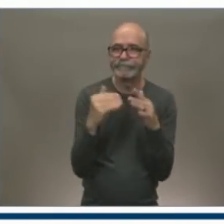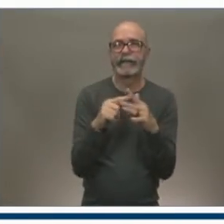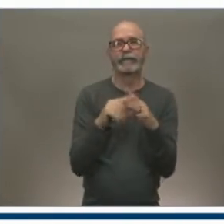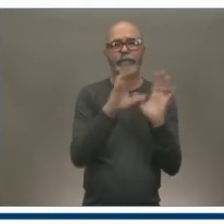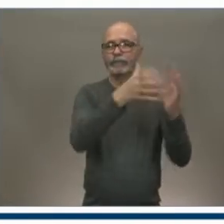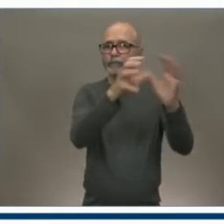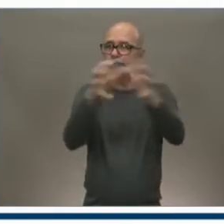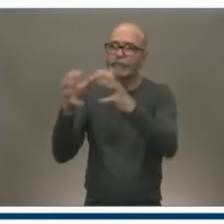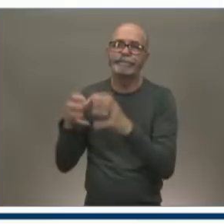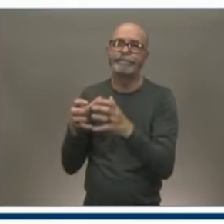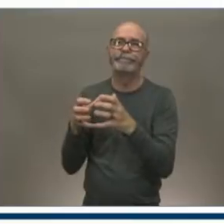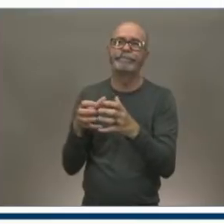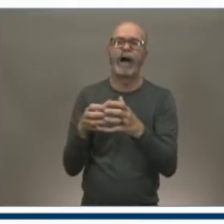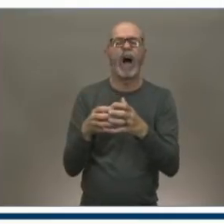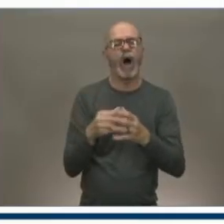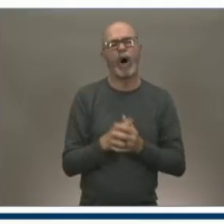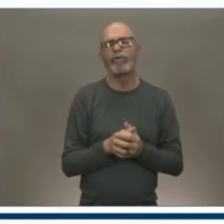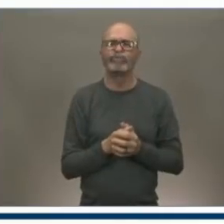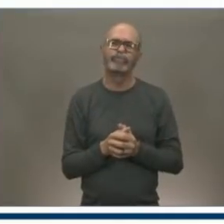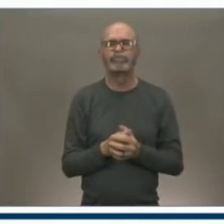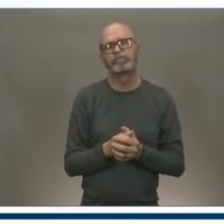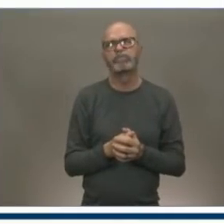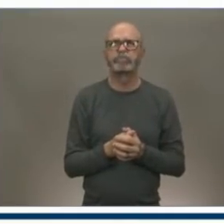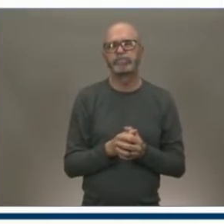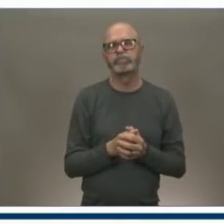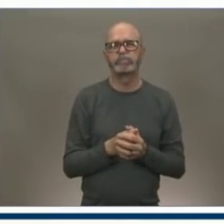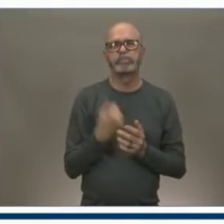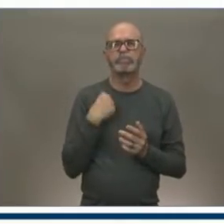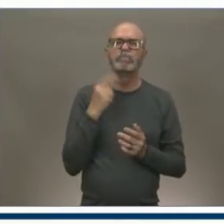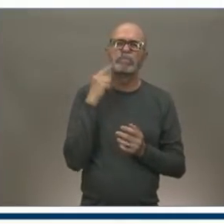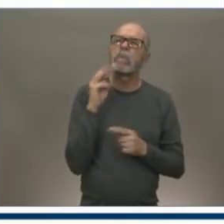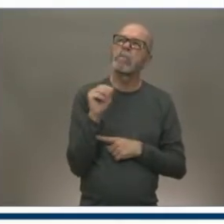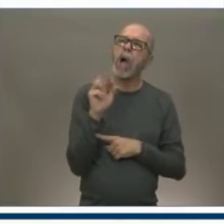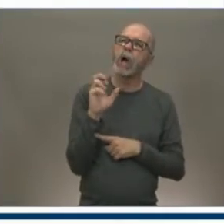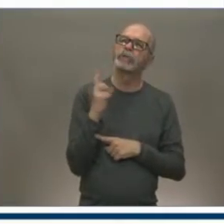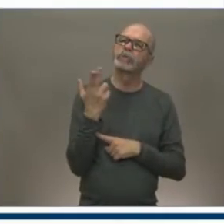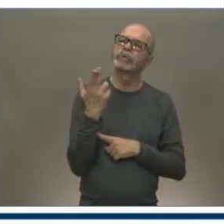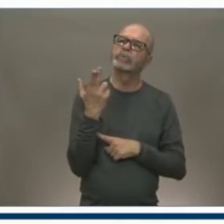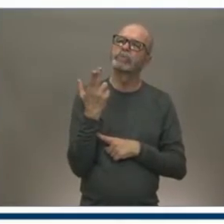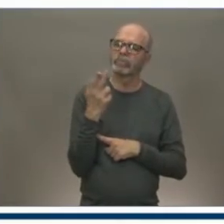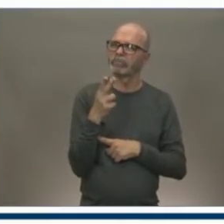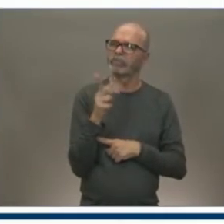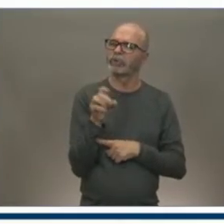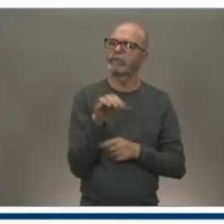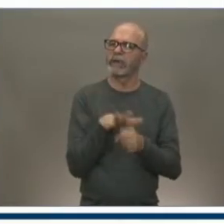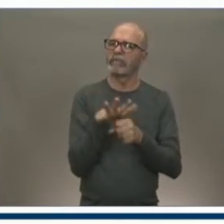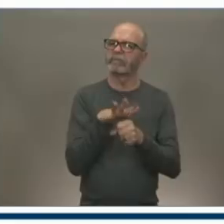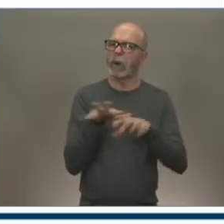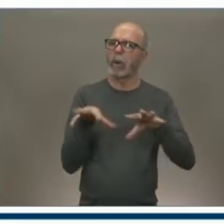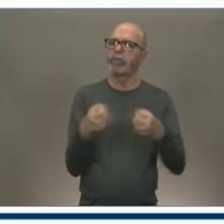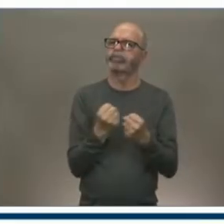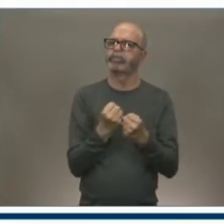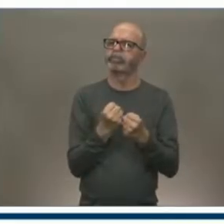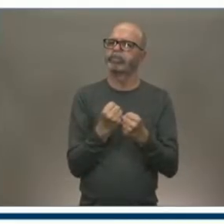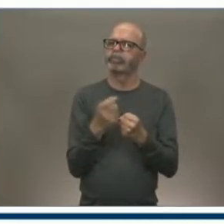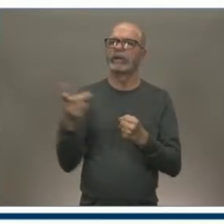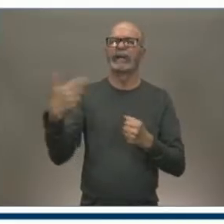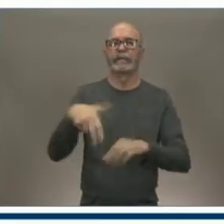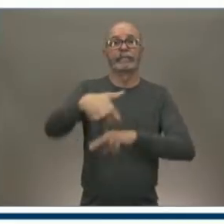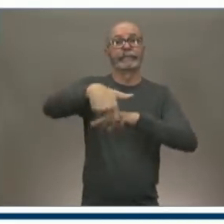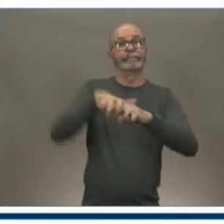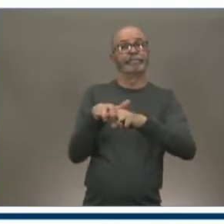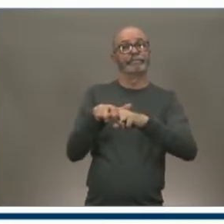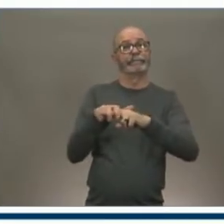felt in conjunction with them that the 9th would be enough time for them to be able to bring in a speech from the throne. Next question will go